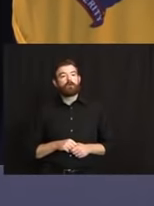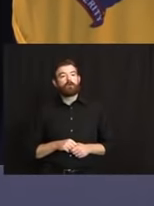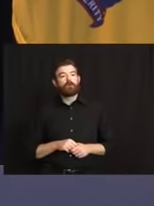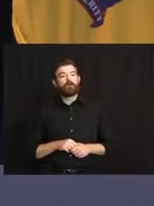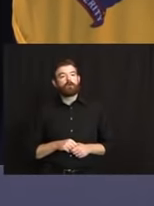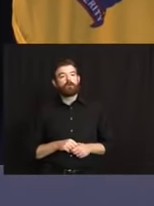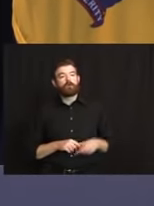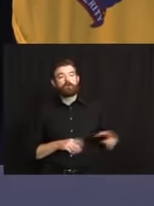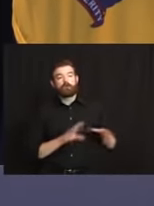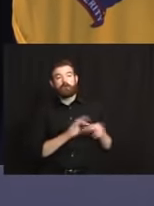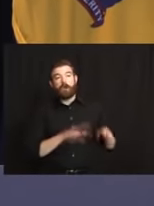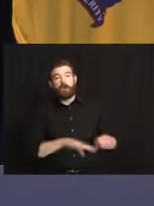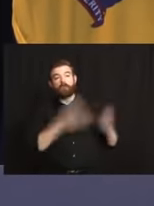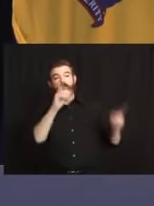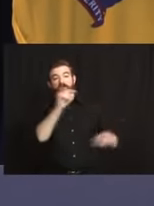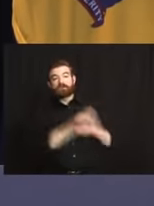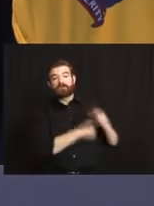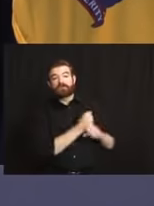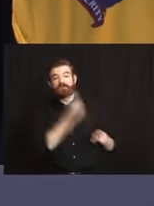to do.